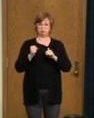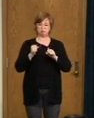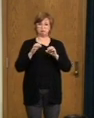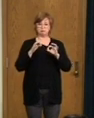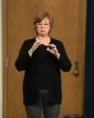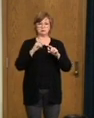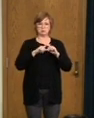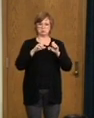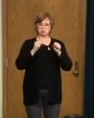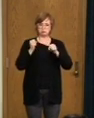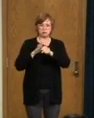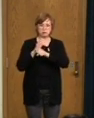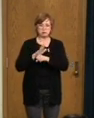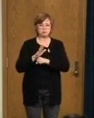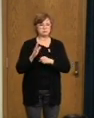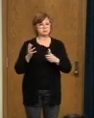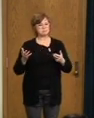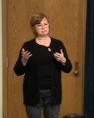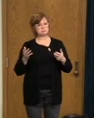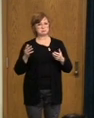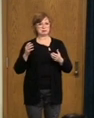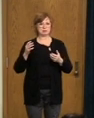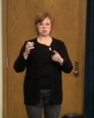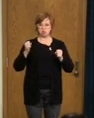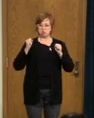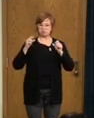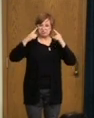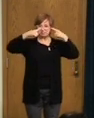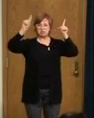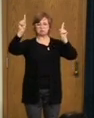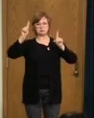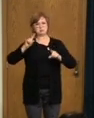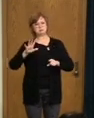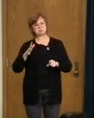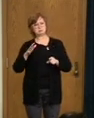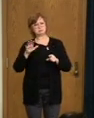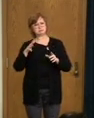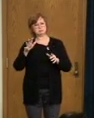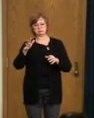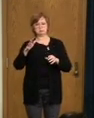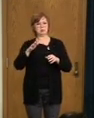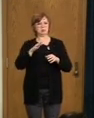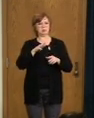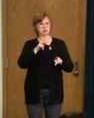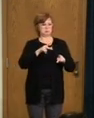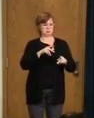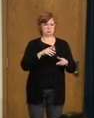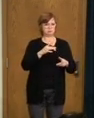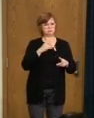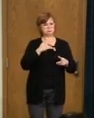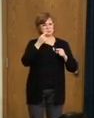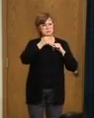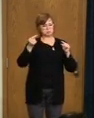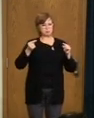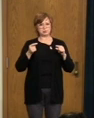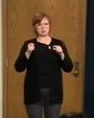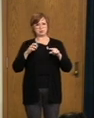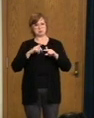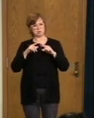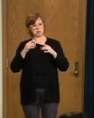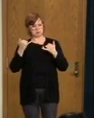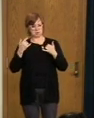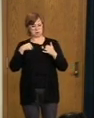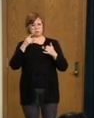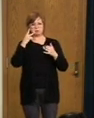are, but they are effective. Most certainly they're effective when you compare where we are today in stopping the rate of